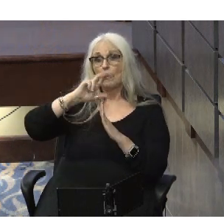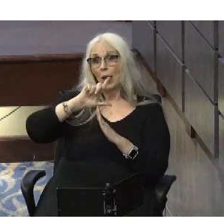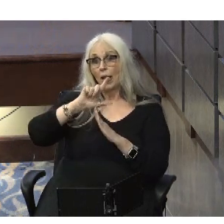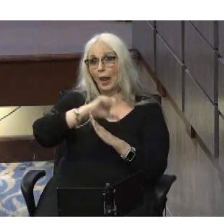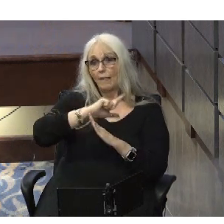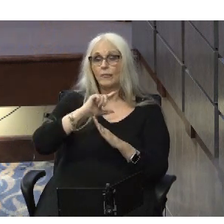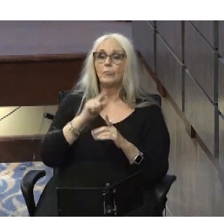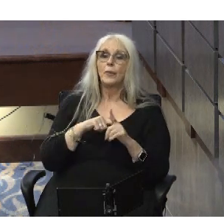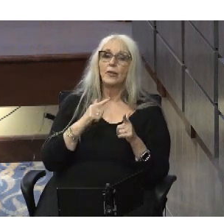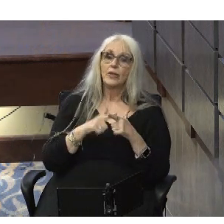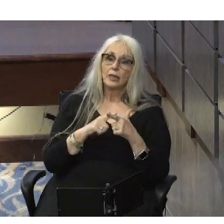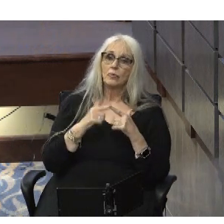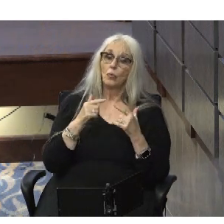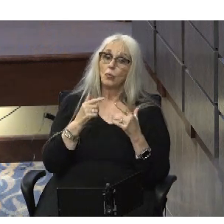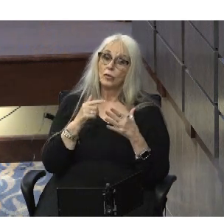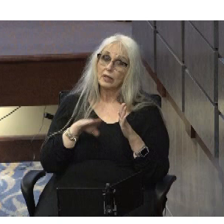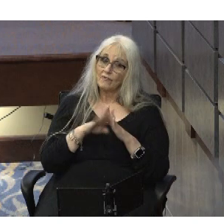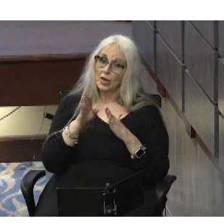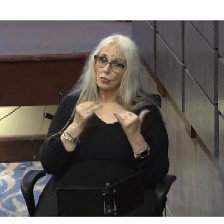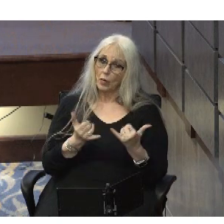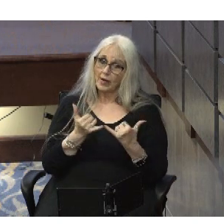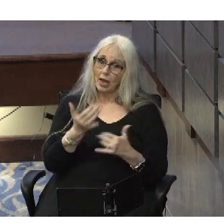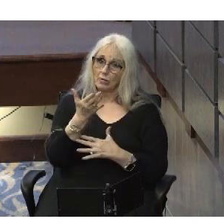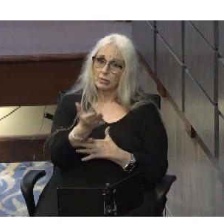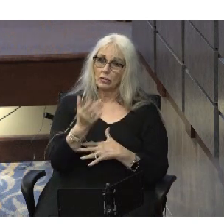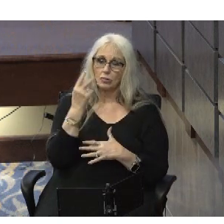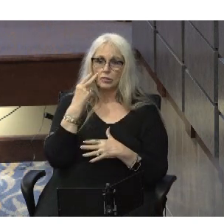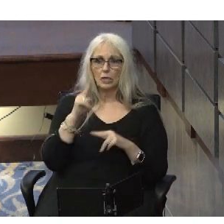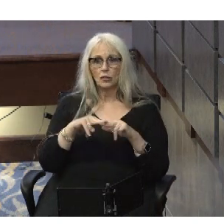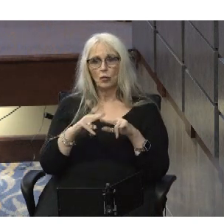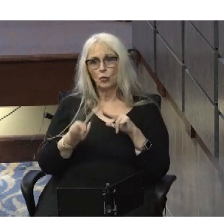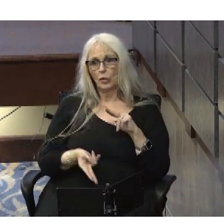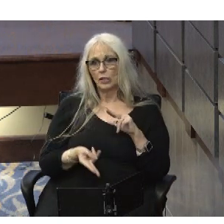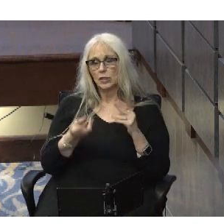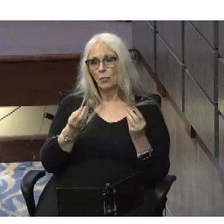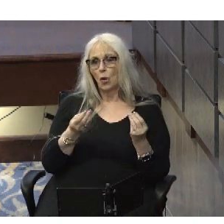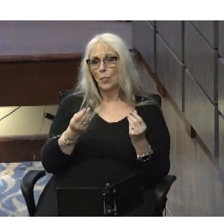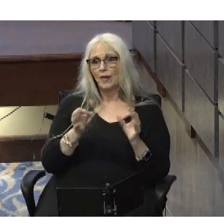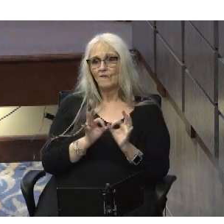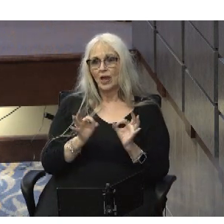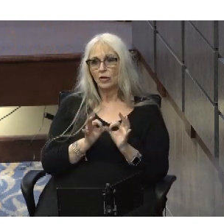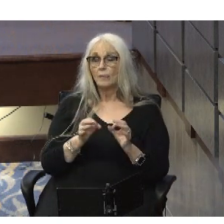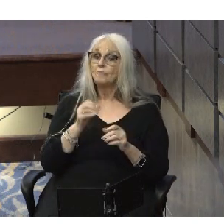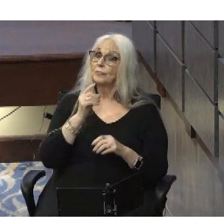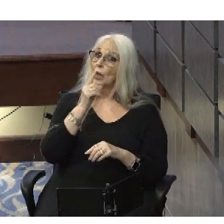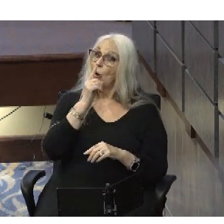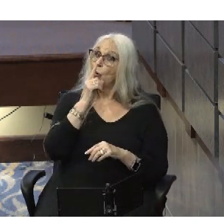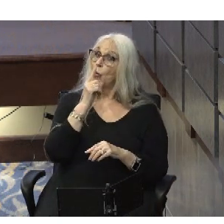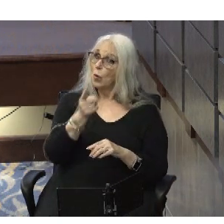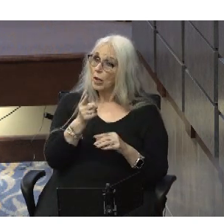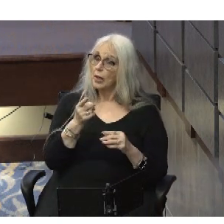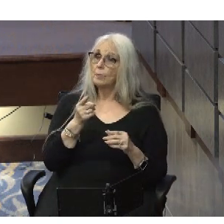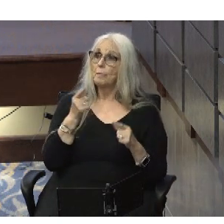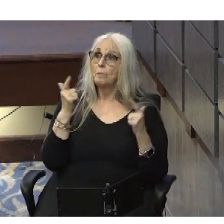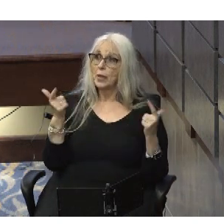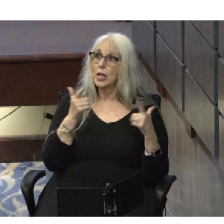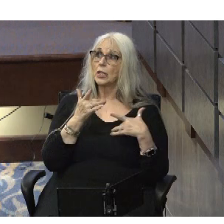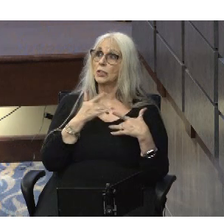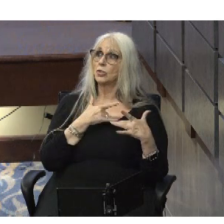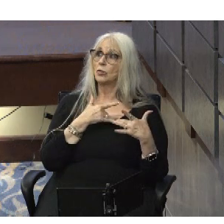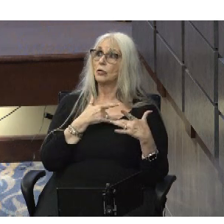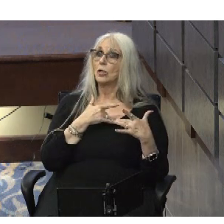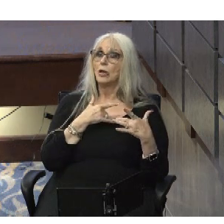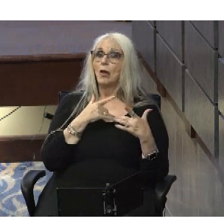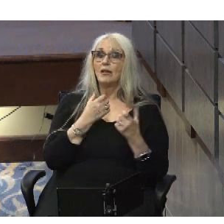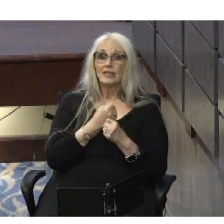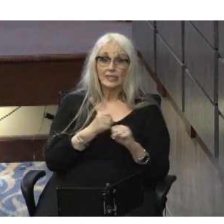existing suburban development, you've seen a dramatic increase in property values as well. I think one might be concerned, I would assume they'd be concerned about the